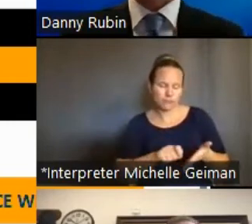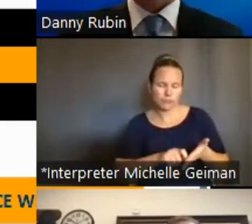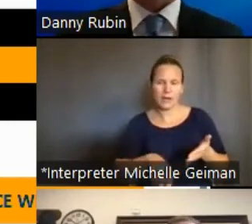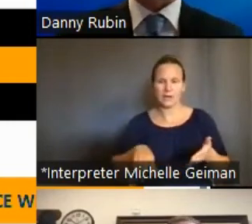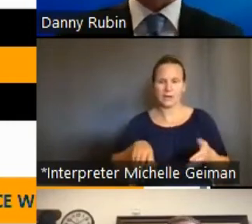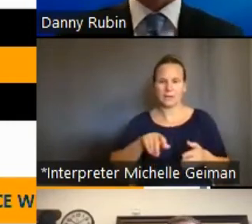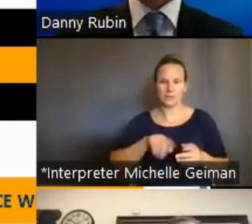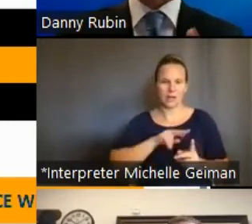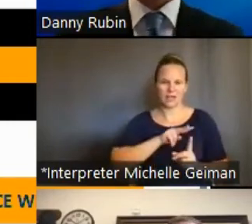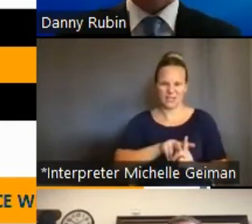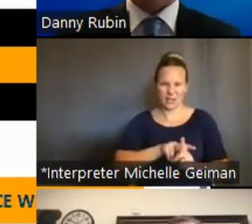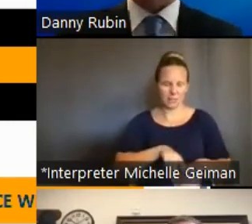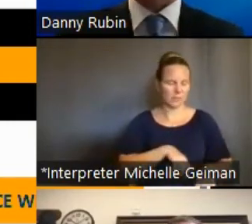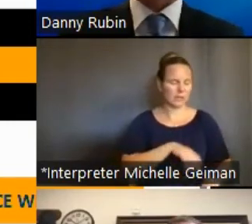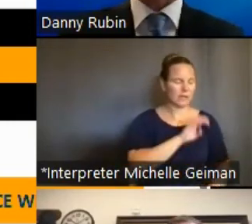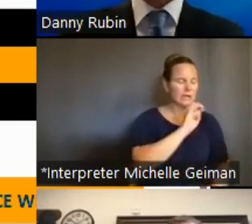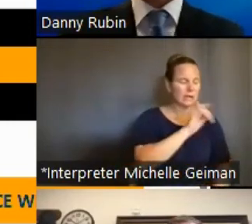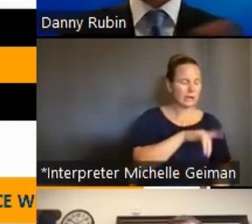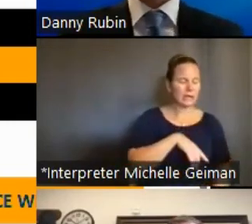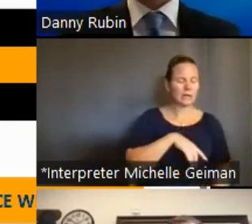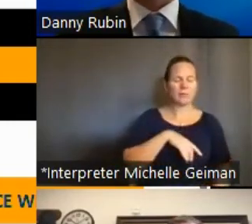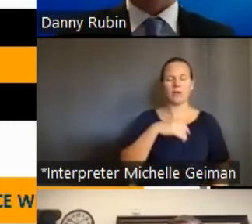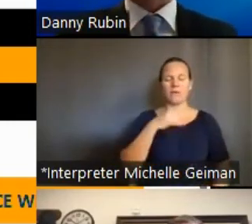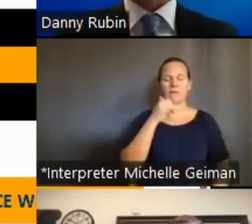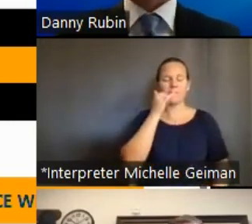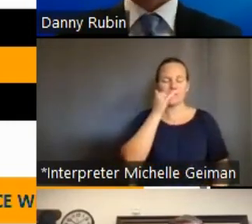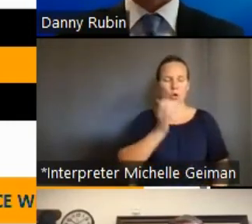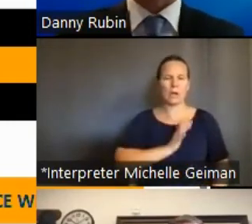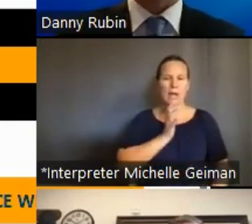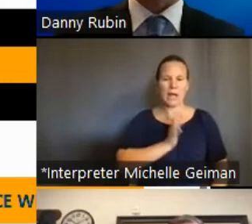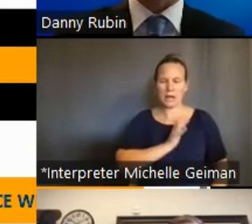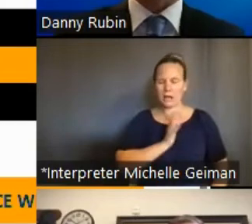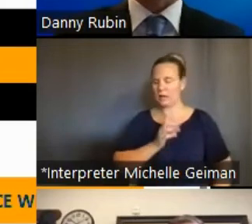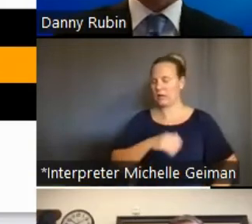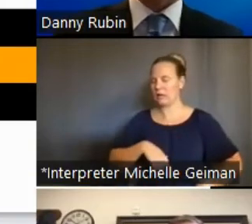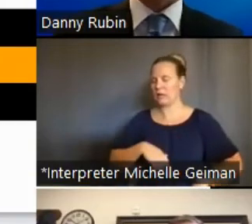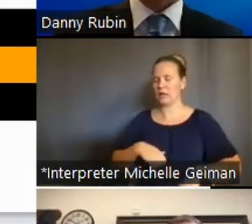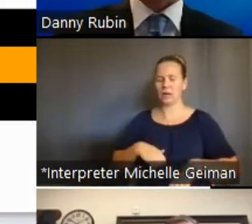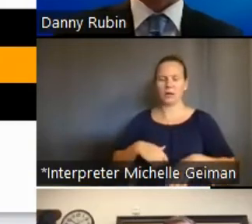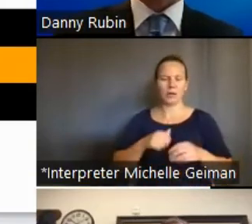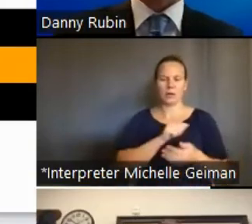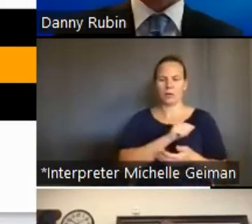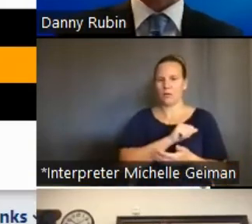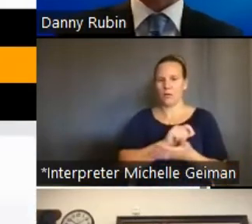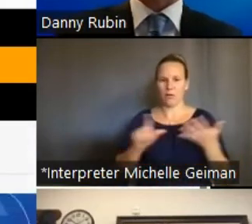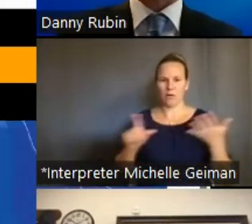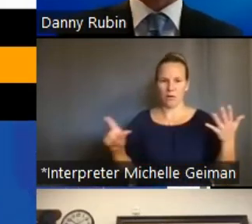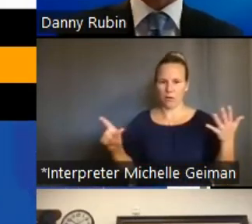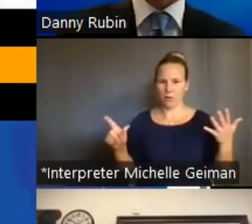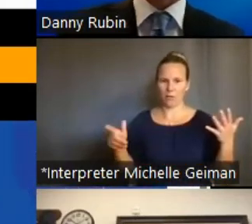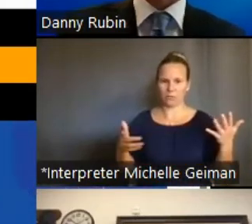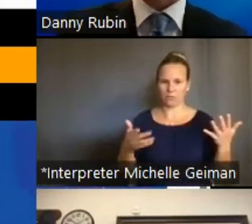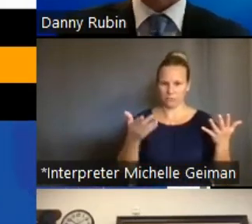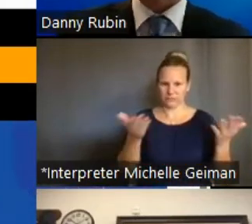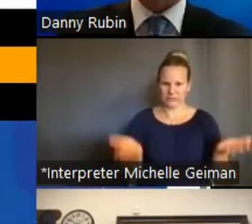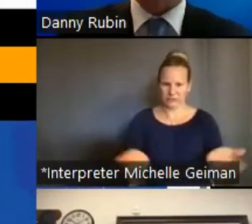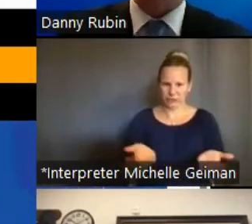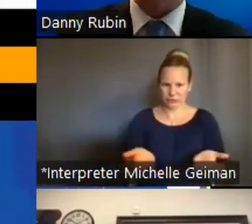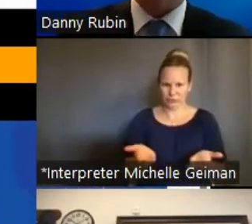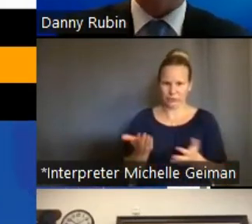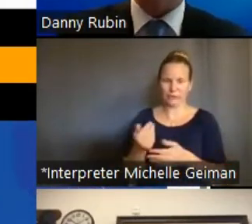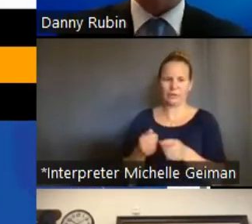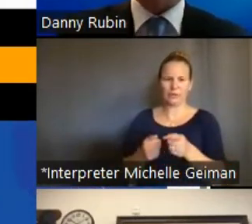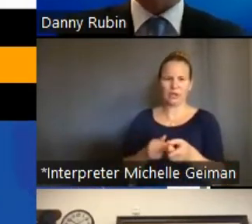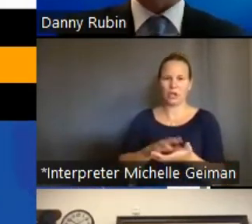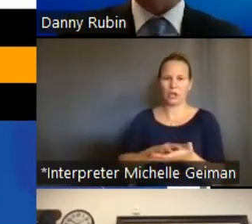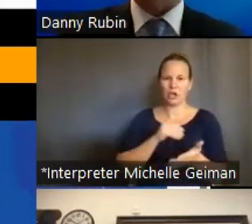etiquette, networking skills, team communication, a whole library of activities. And I have one pulled up here on learning how to